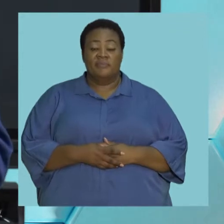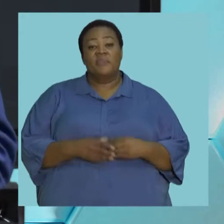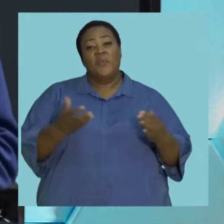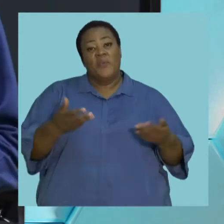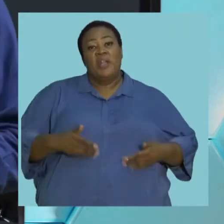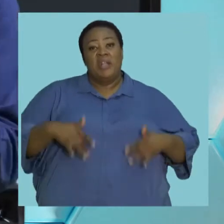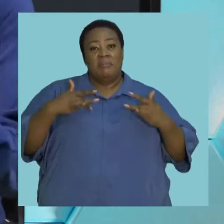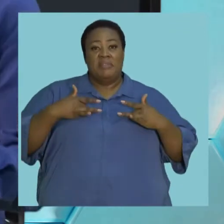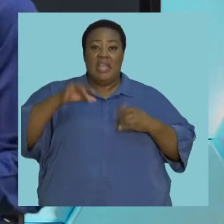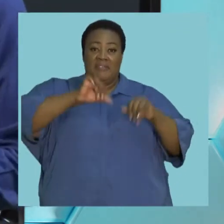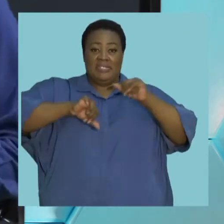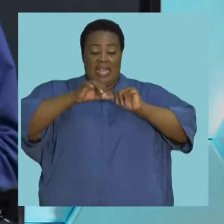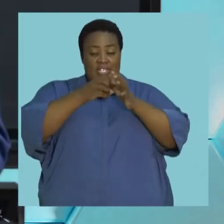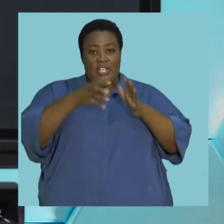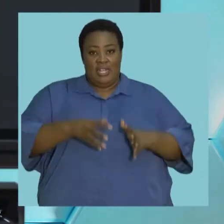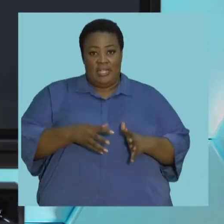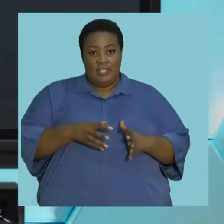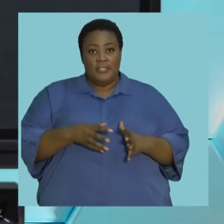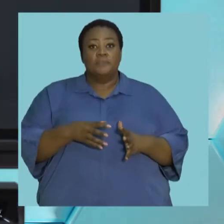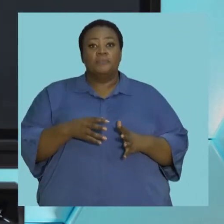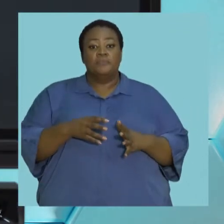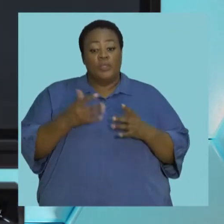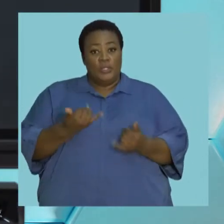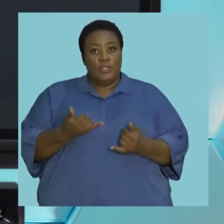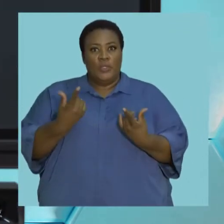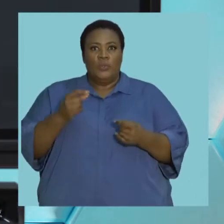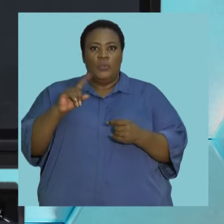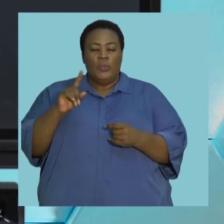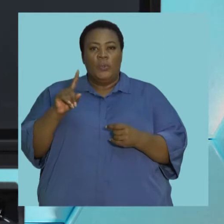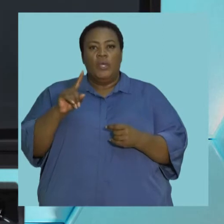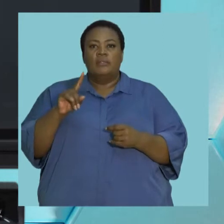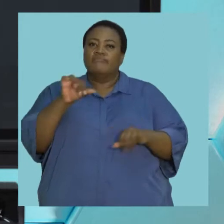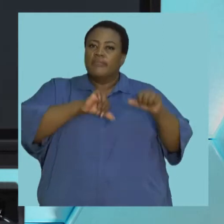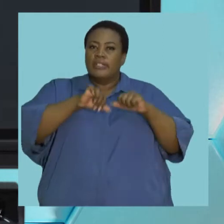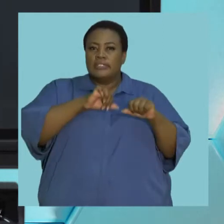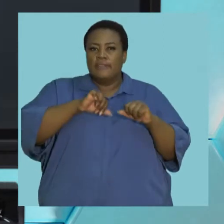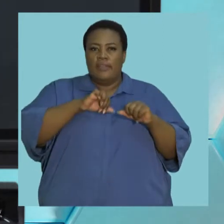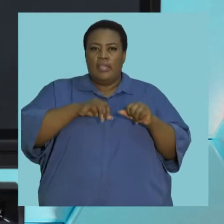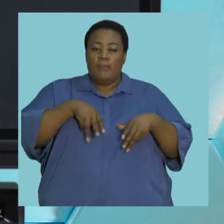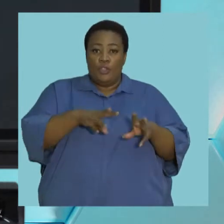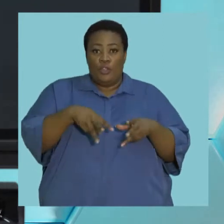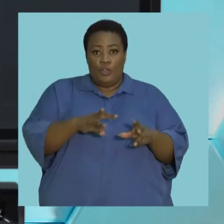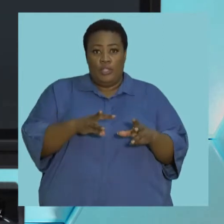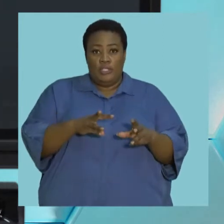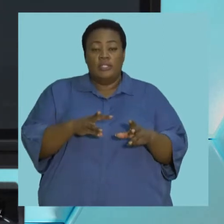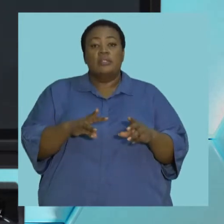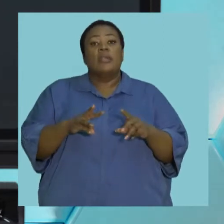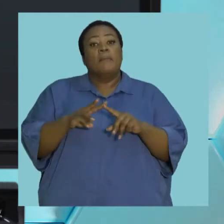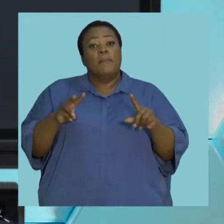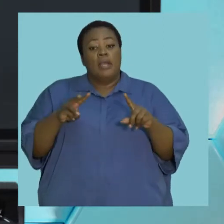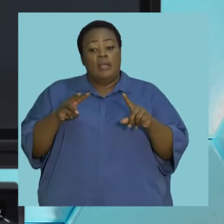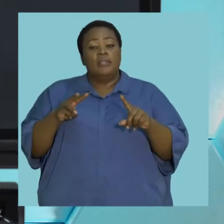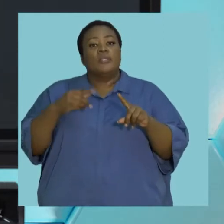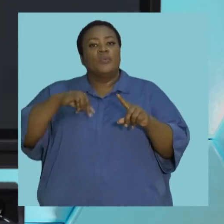Welcome, life science learners, to another installment on scientific methodology. Today, we're going to look at how we represent data in a